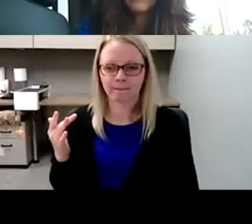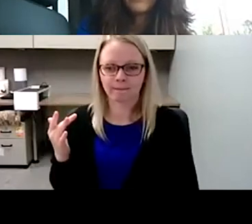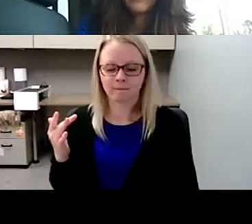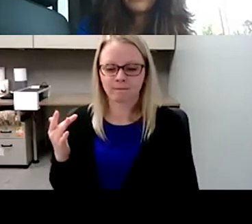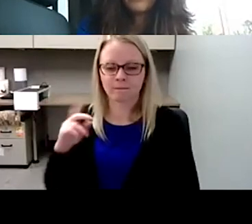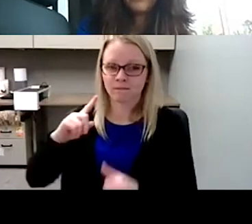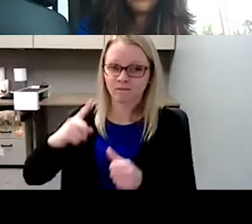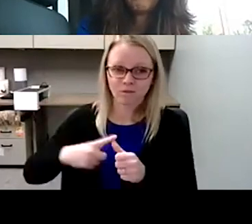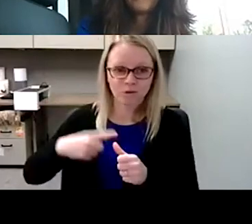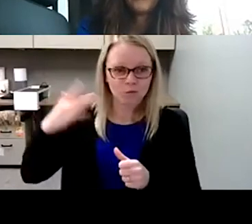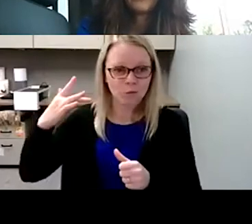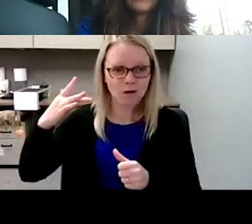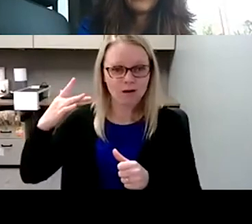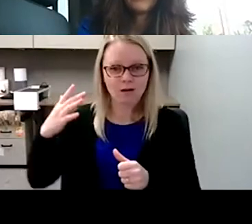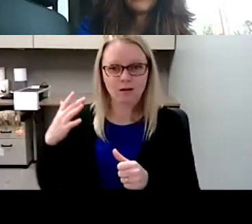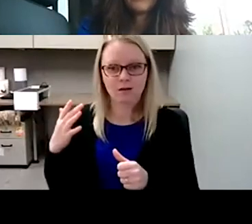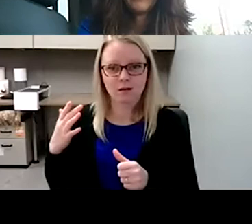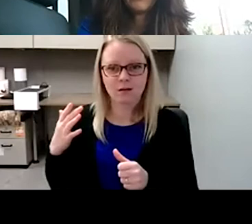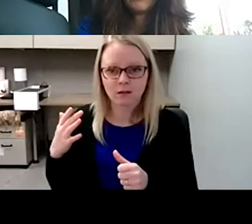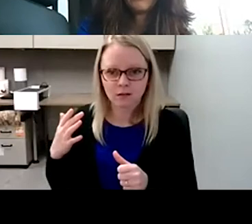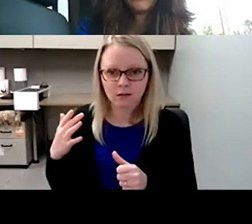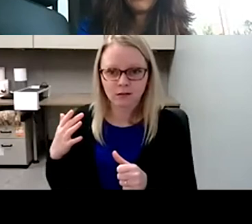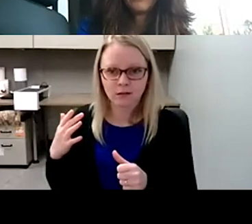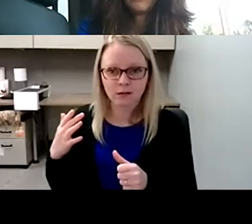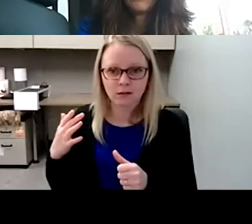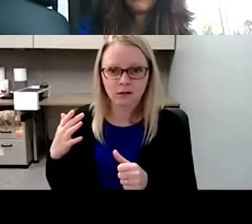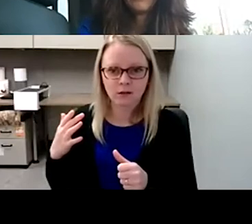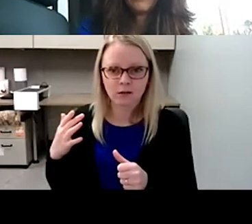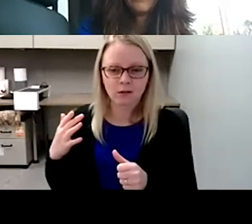first of all, the travel, that was